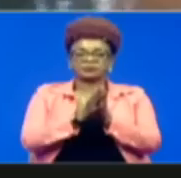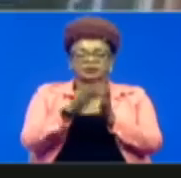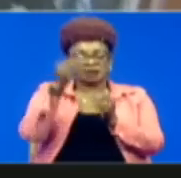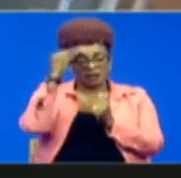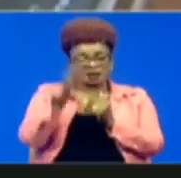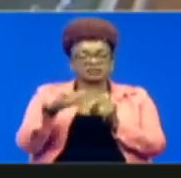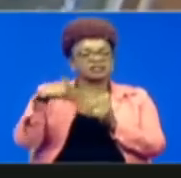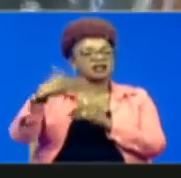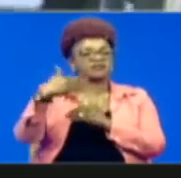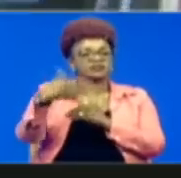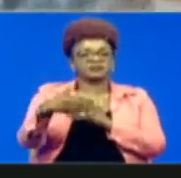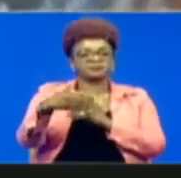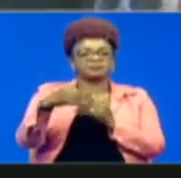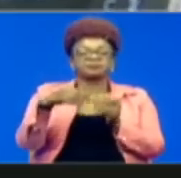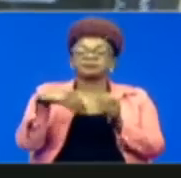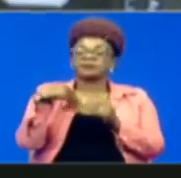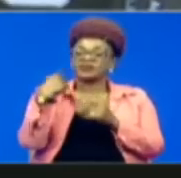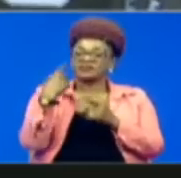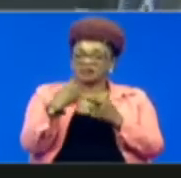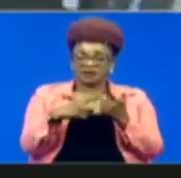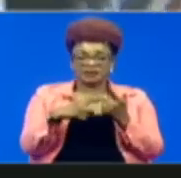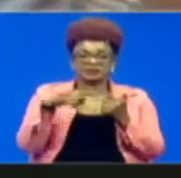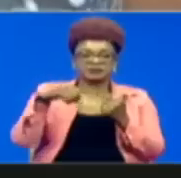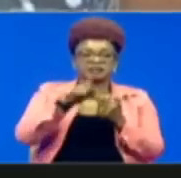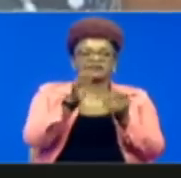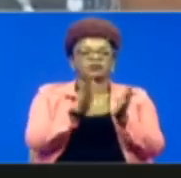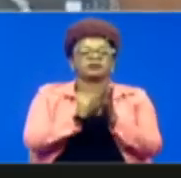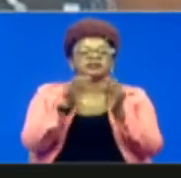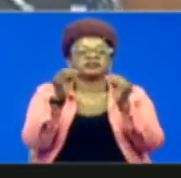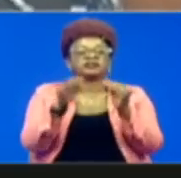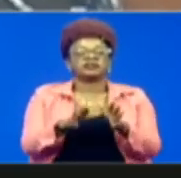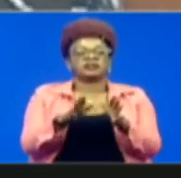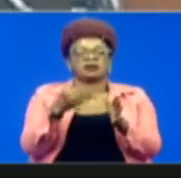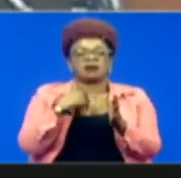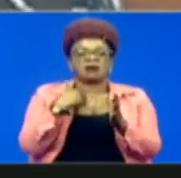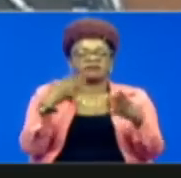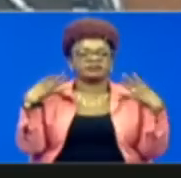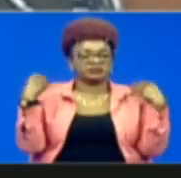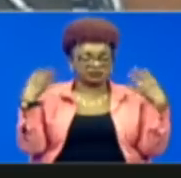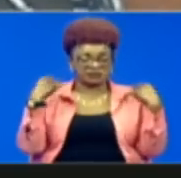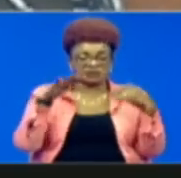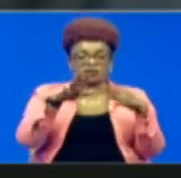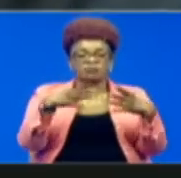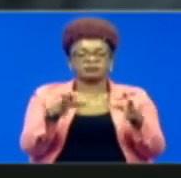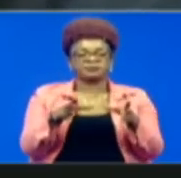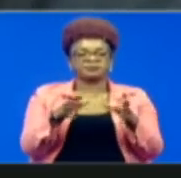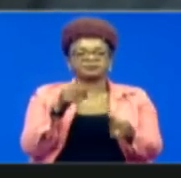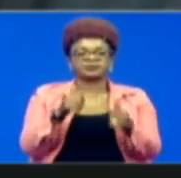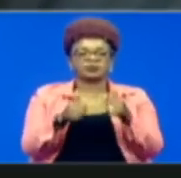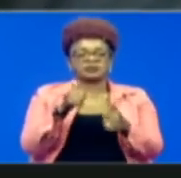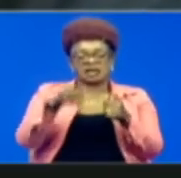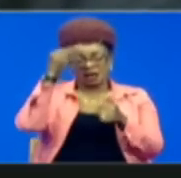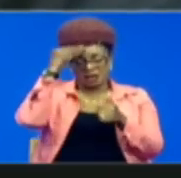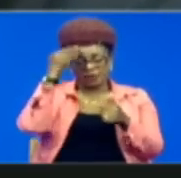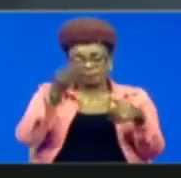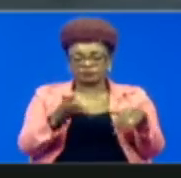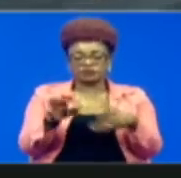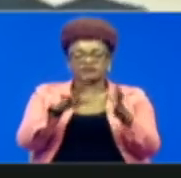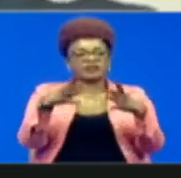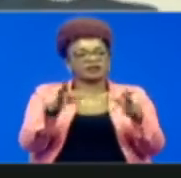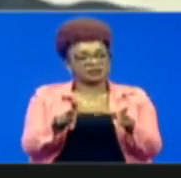day. Every year, Maina and his students conduct a deworming exercise in their community, which is a learning opportunity for the